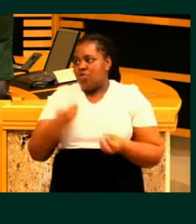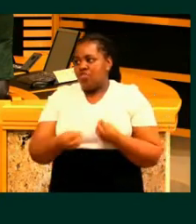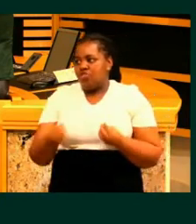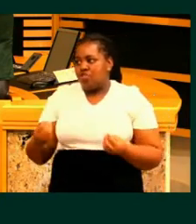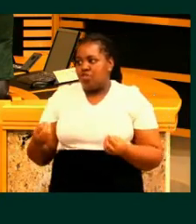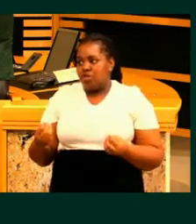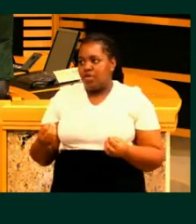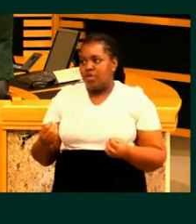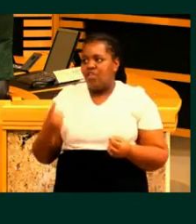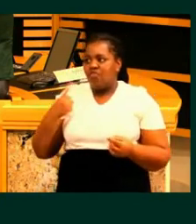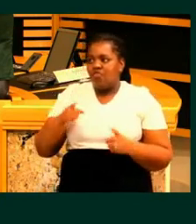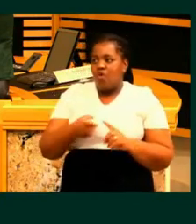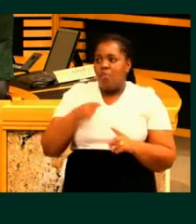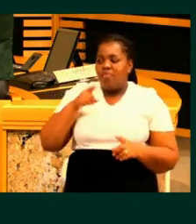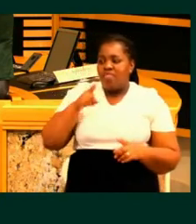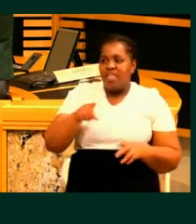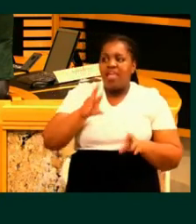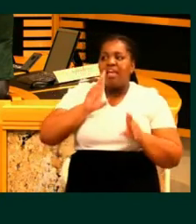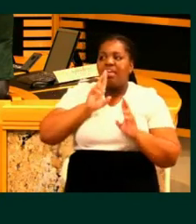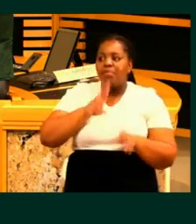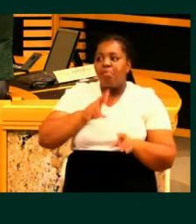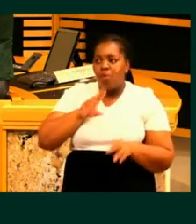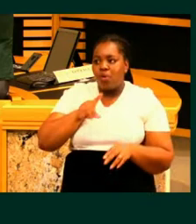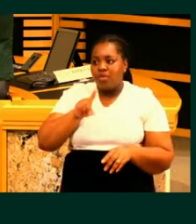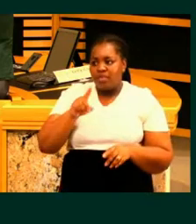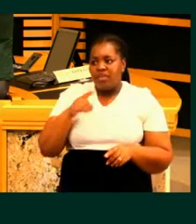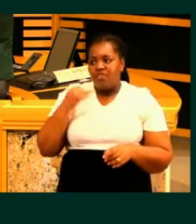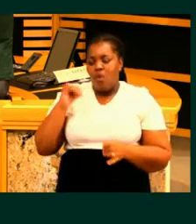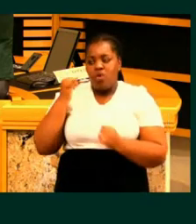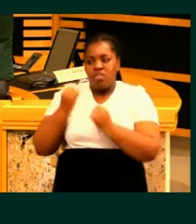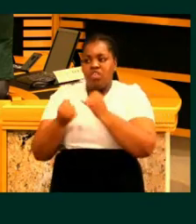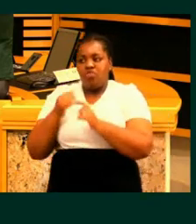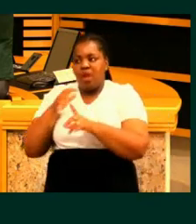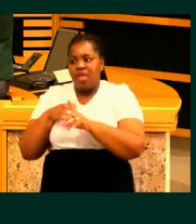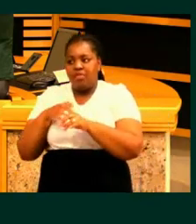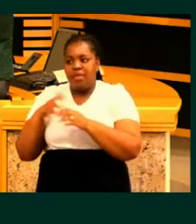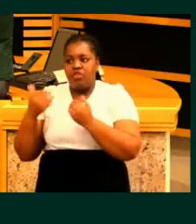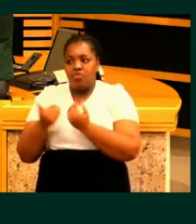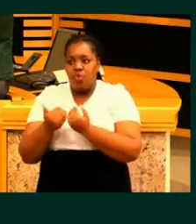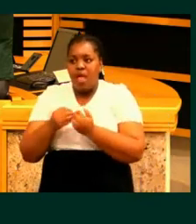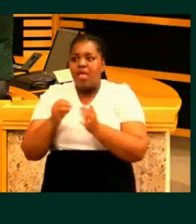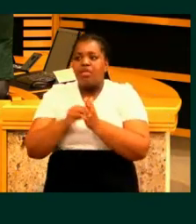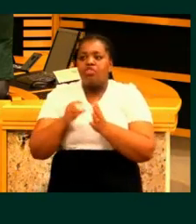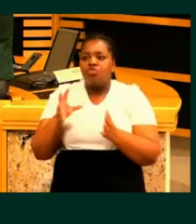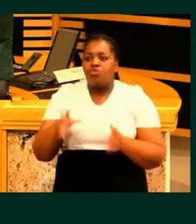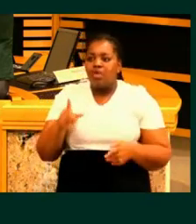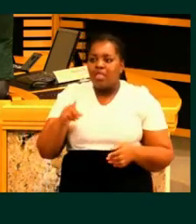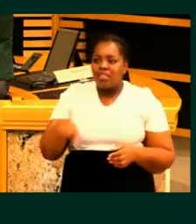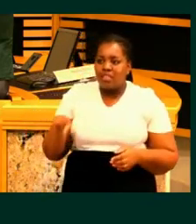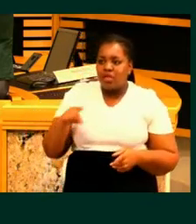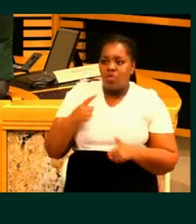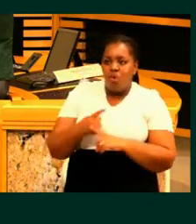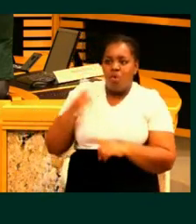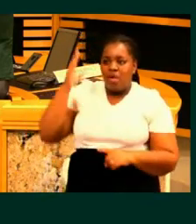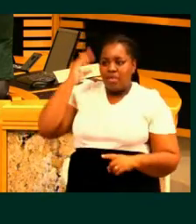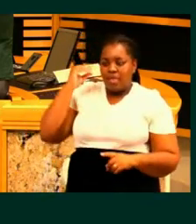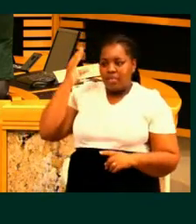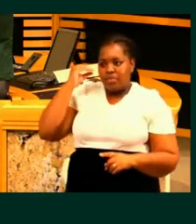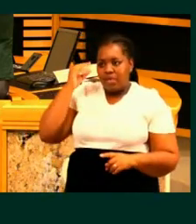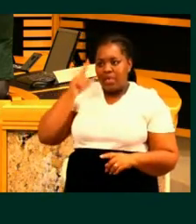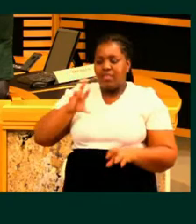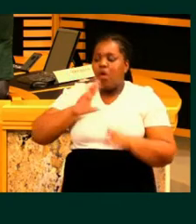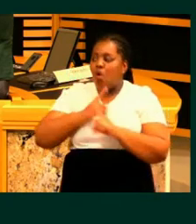according to a report called crossing the line sexual harassment at school students who experience sexual harassment are